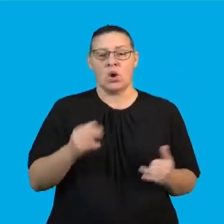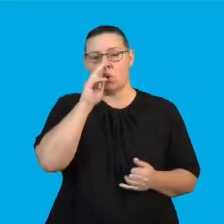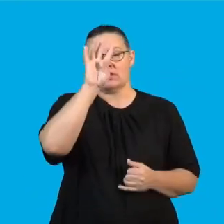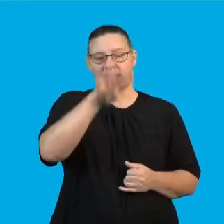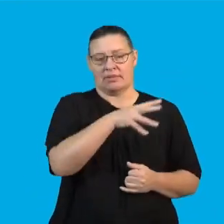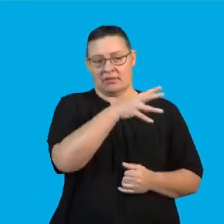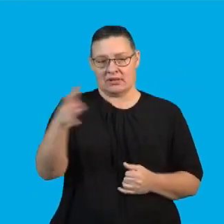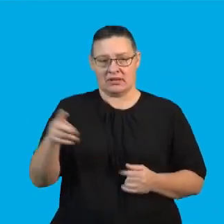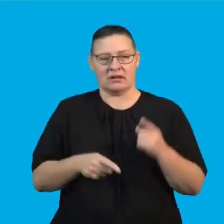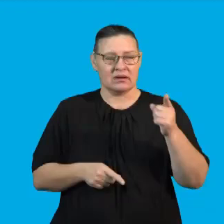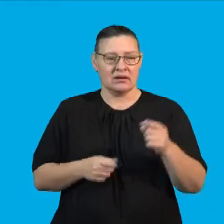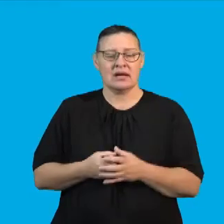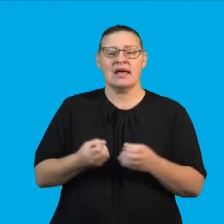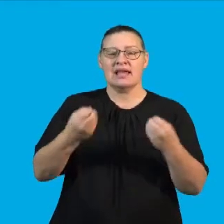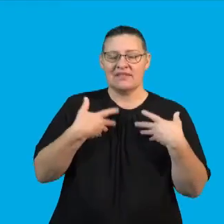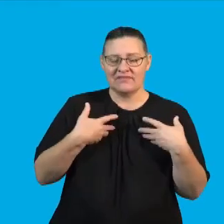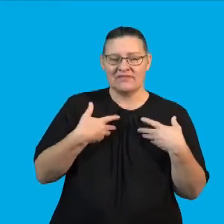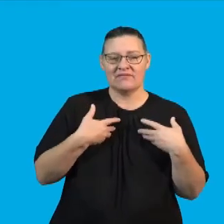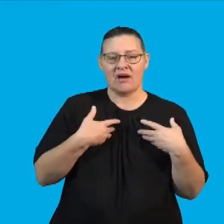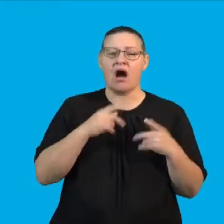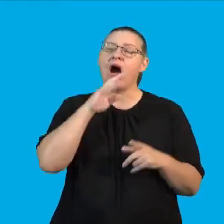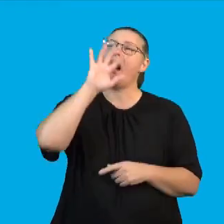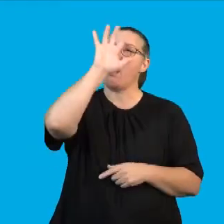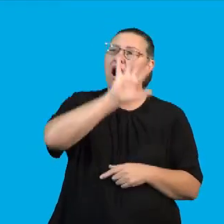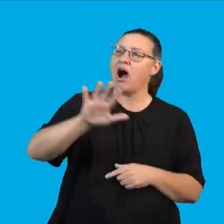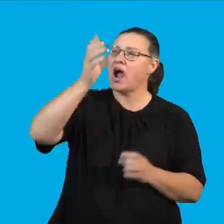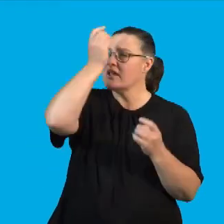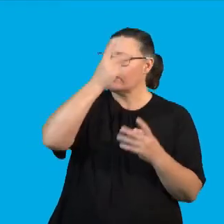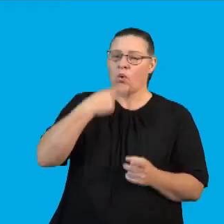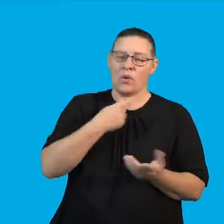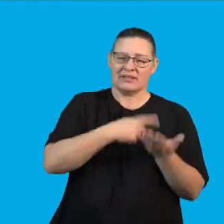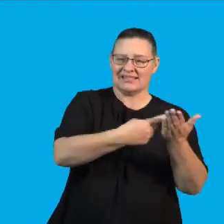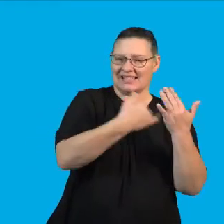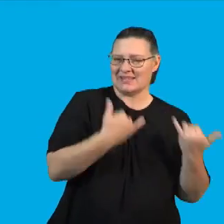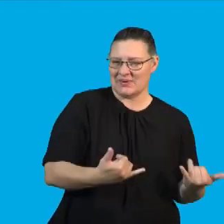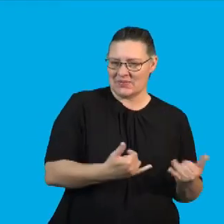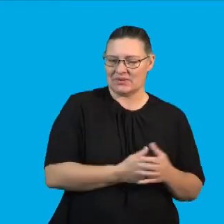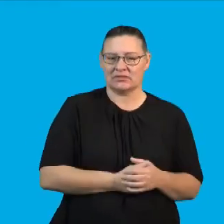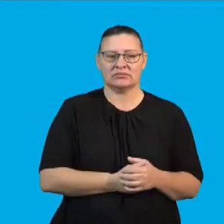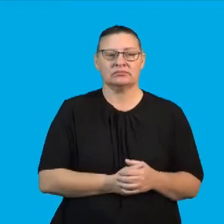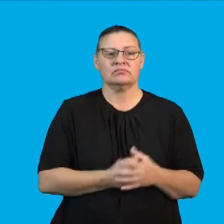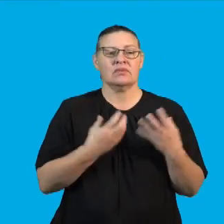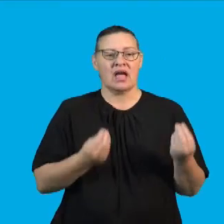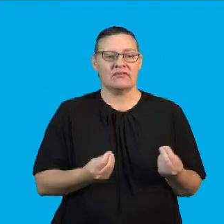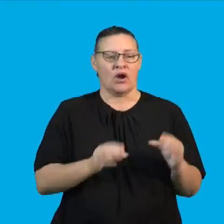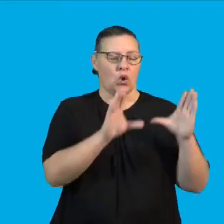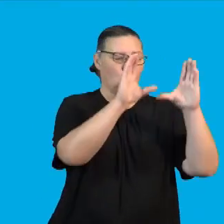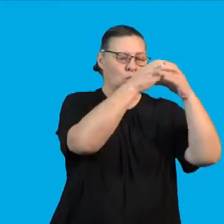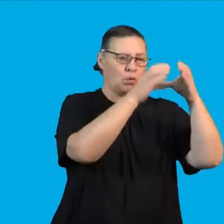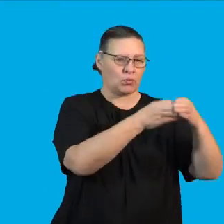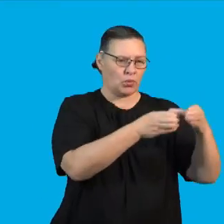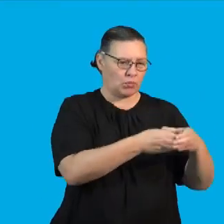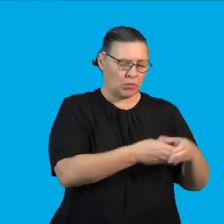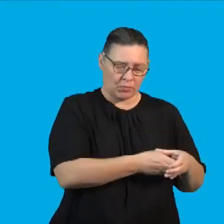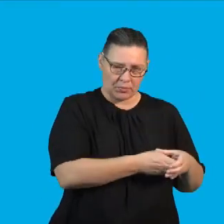Now, let us look at this table. This table is giving us an overview of what we have been talking about. We've